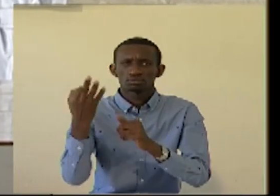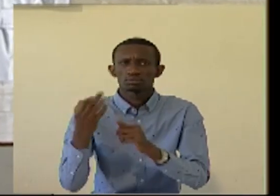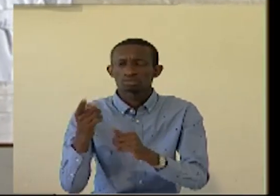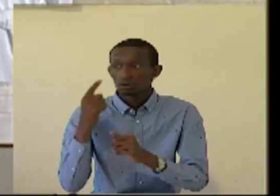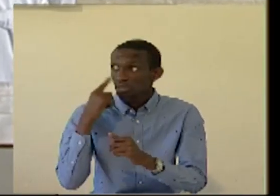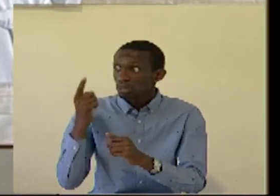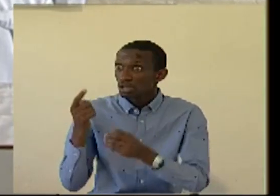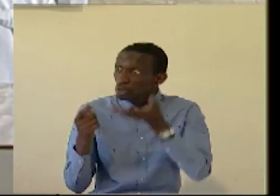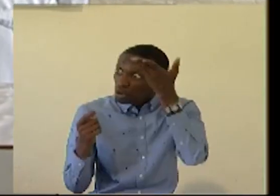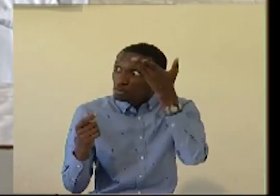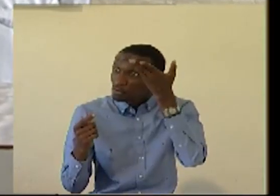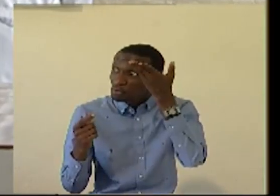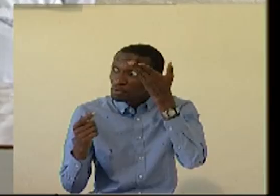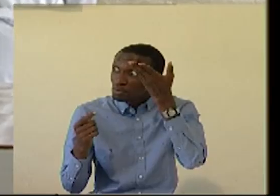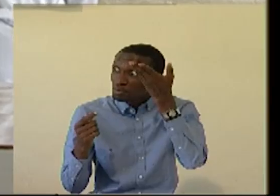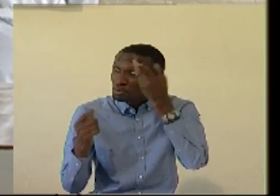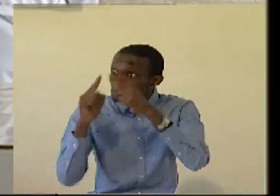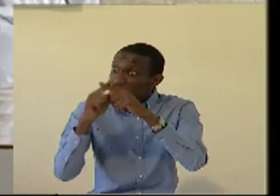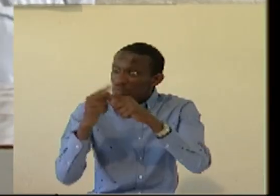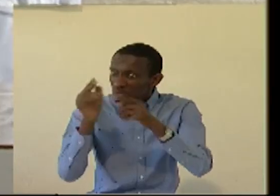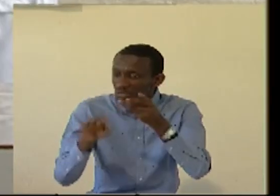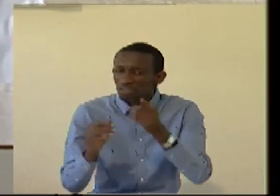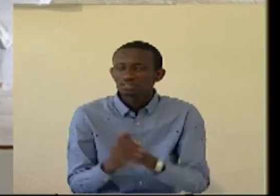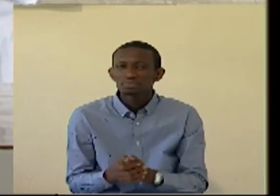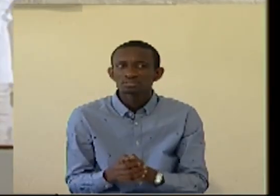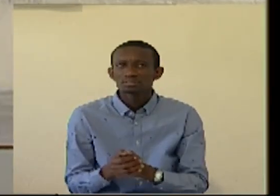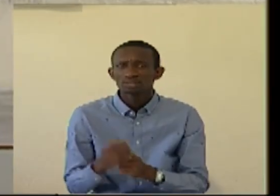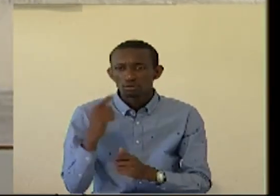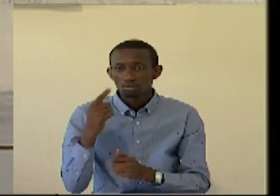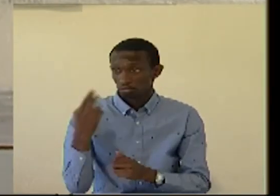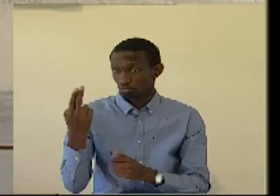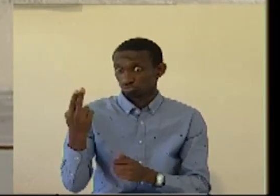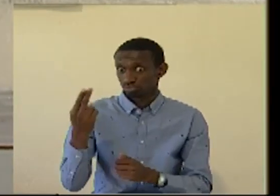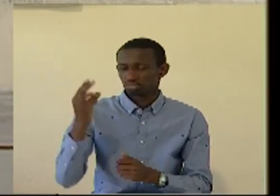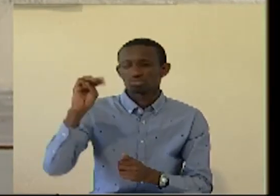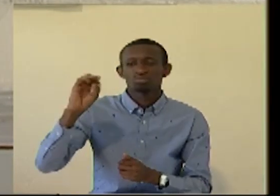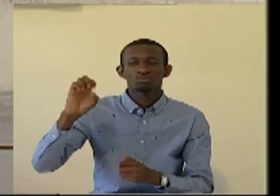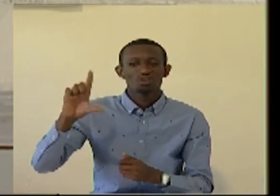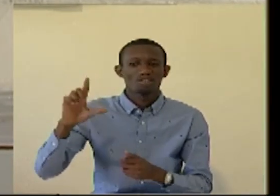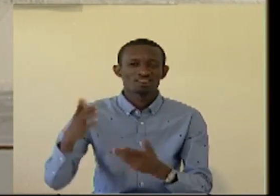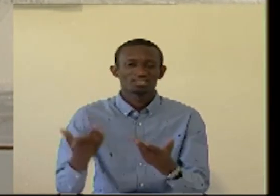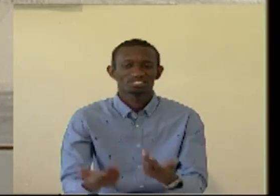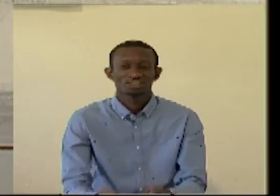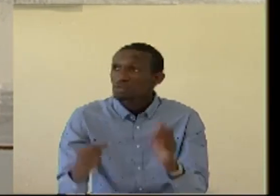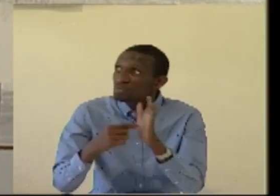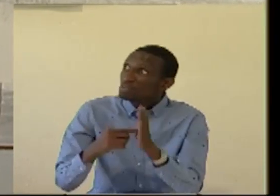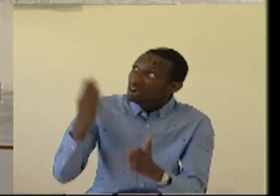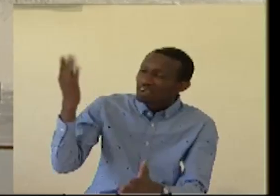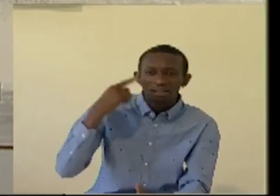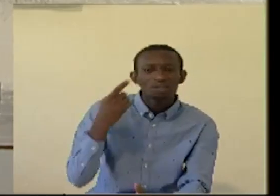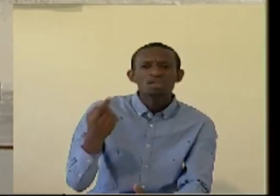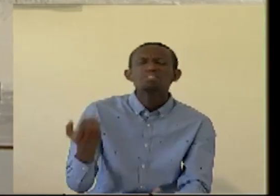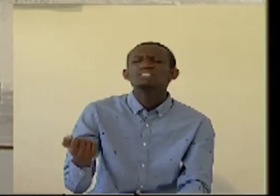is double of this one, so we get 2 mole. In that example, we have 2 moles